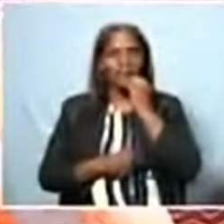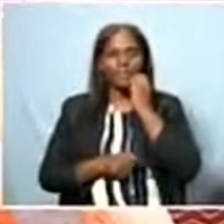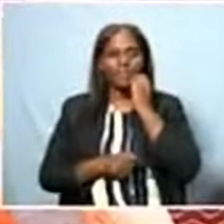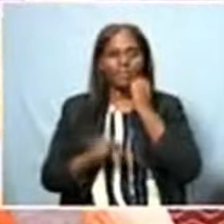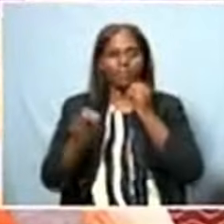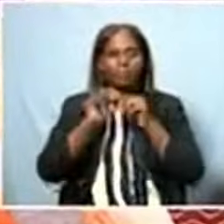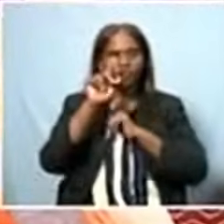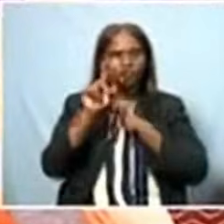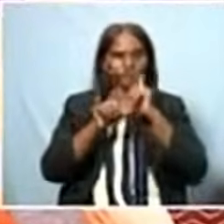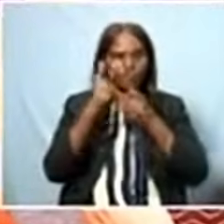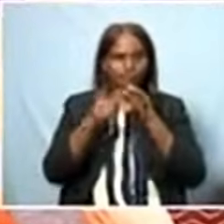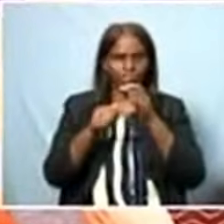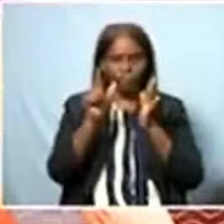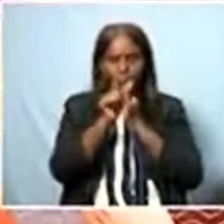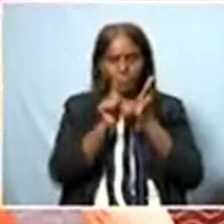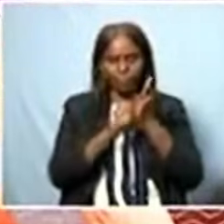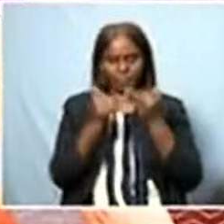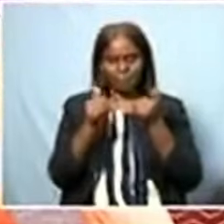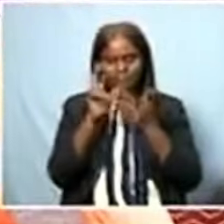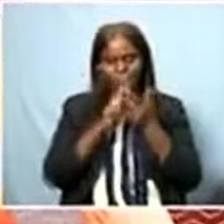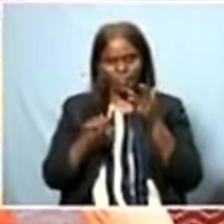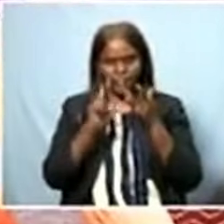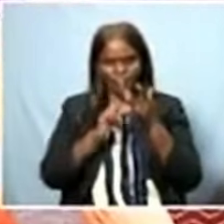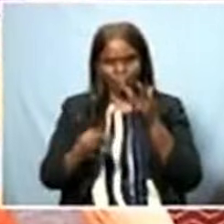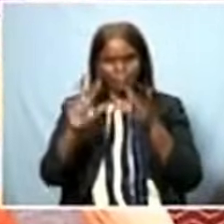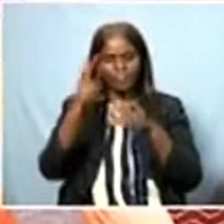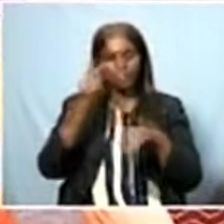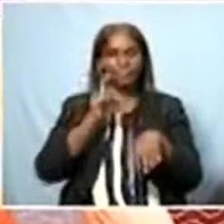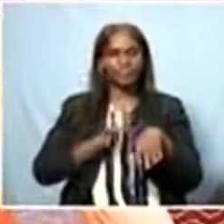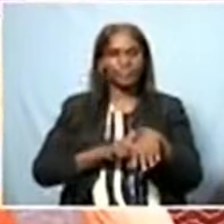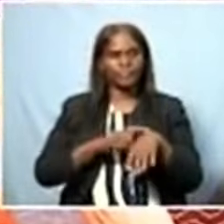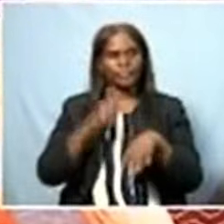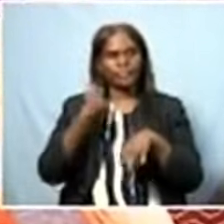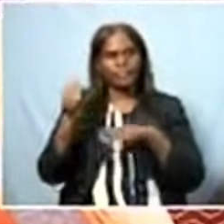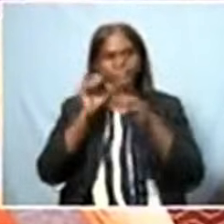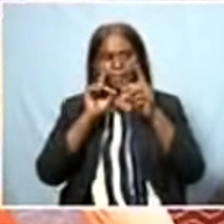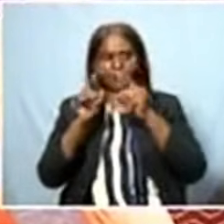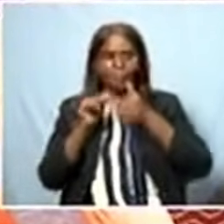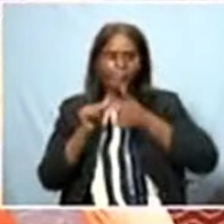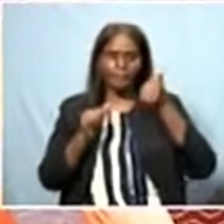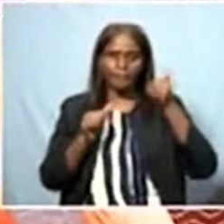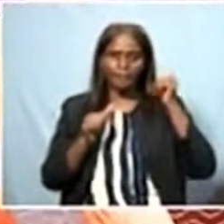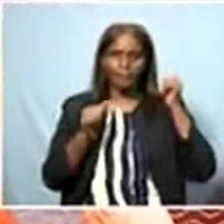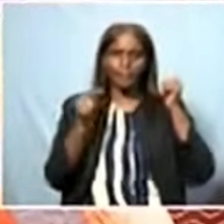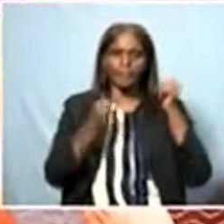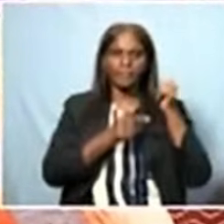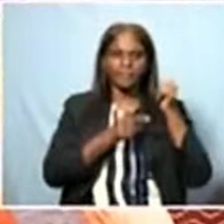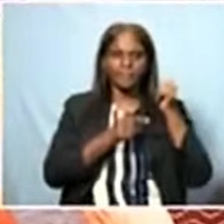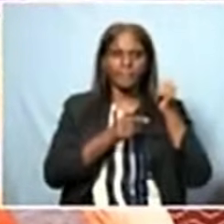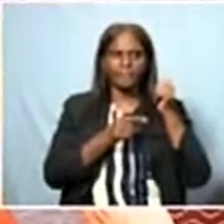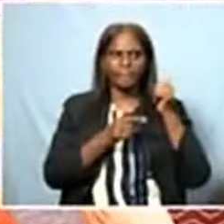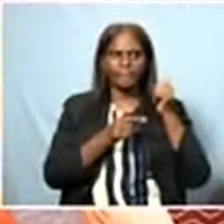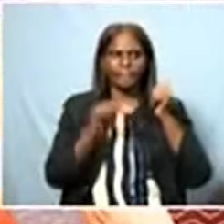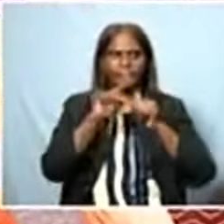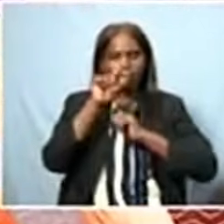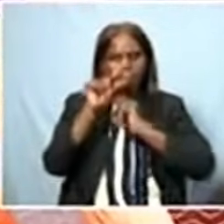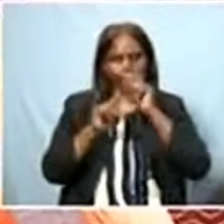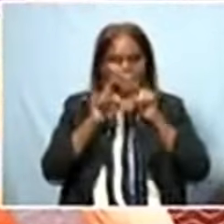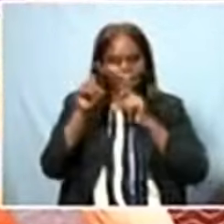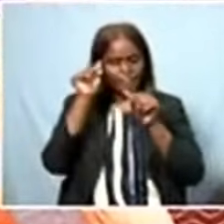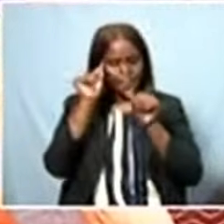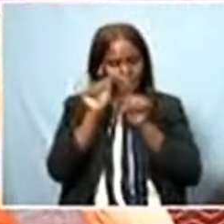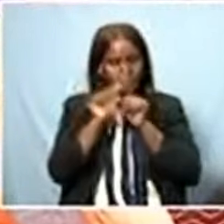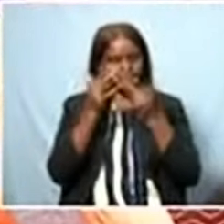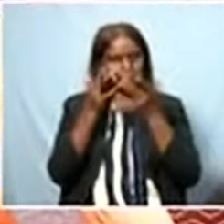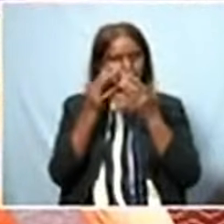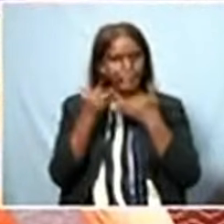The question is that the bill be now read the third time. Any debate, any objection? The question is